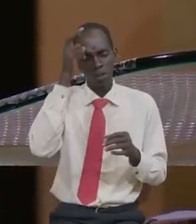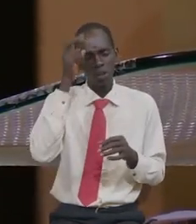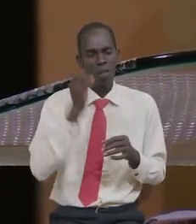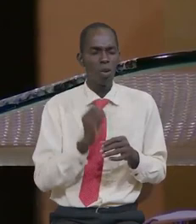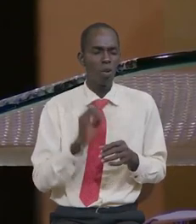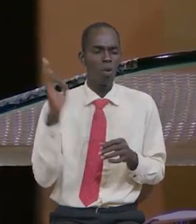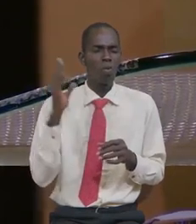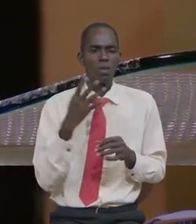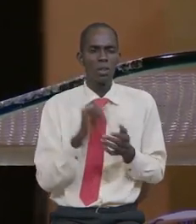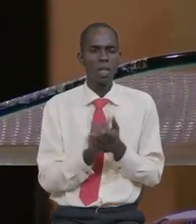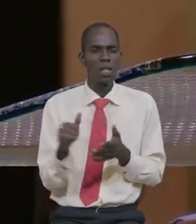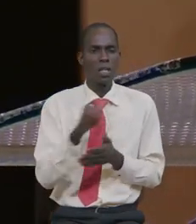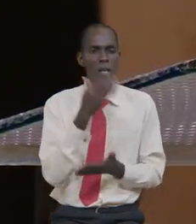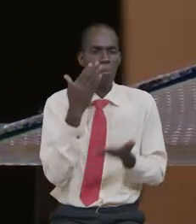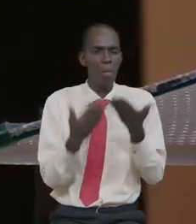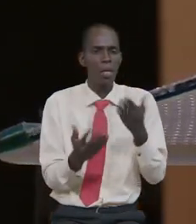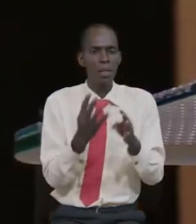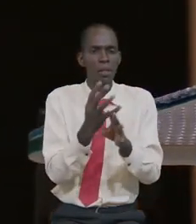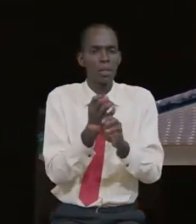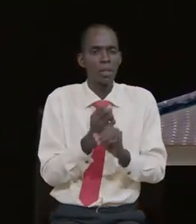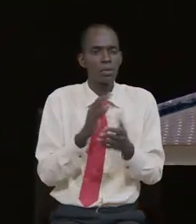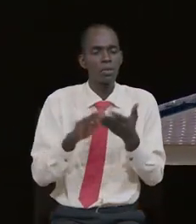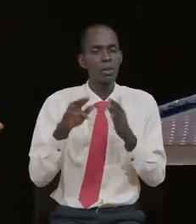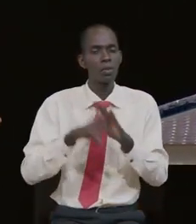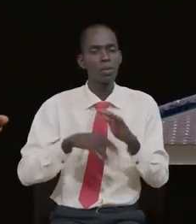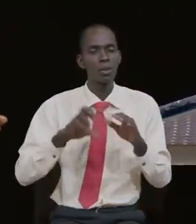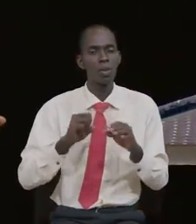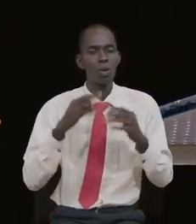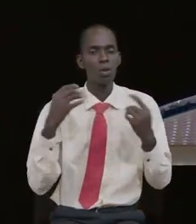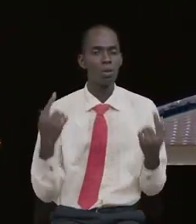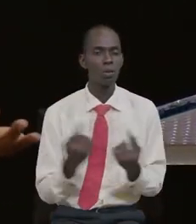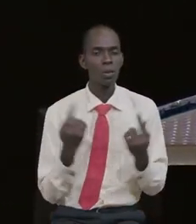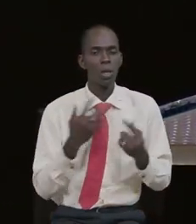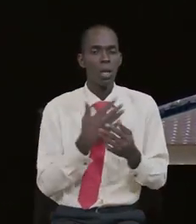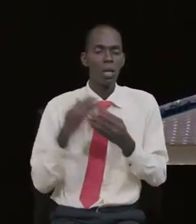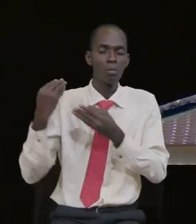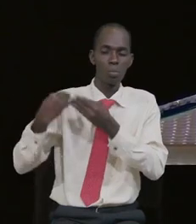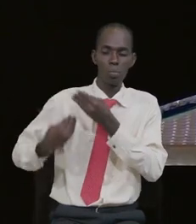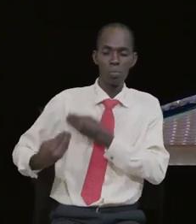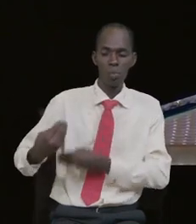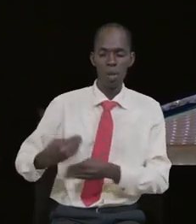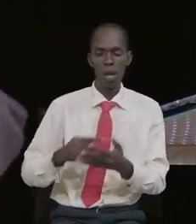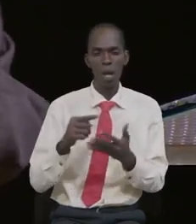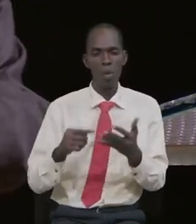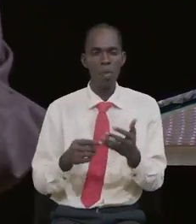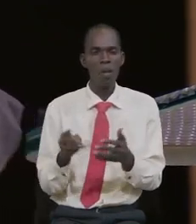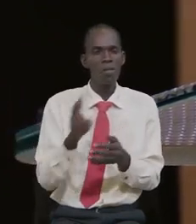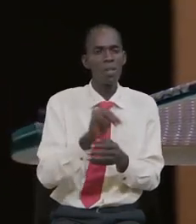may receive forgiveness of sins and inheritance among them which